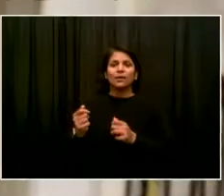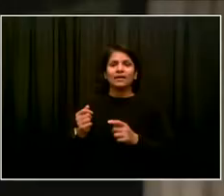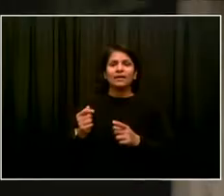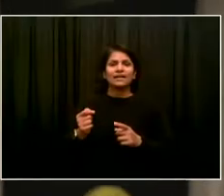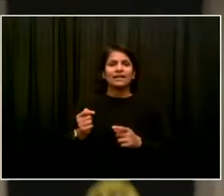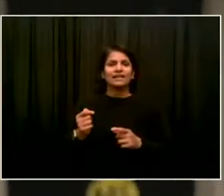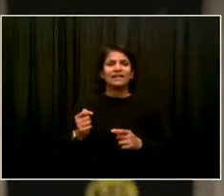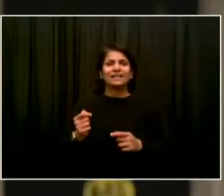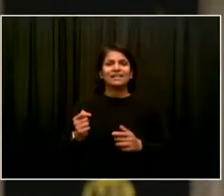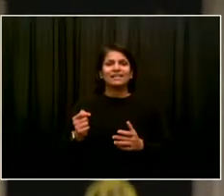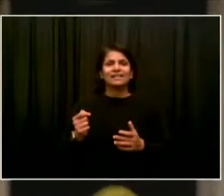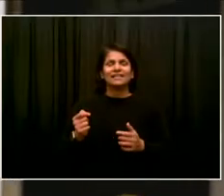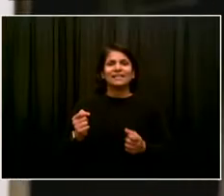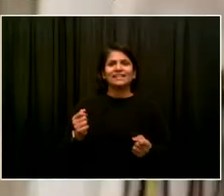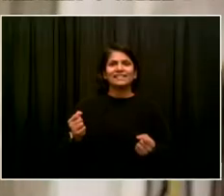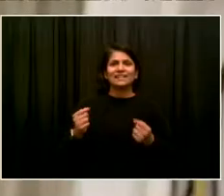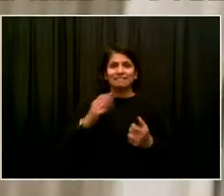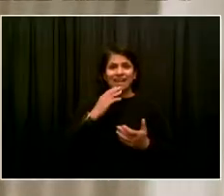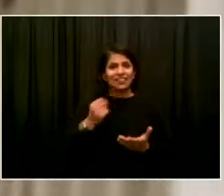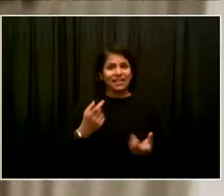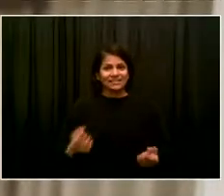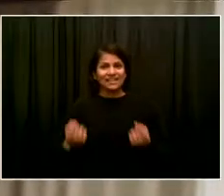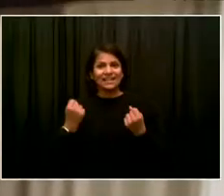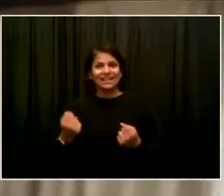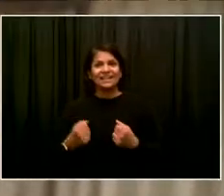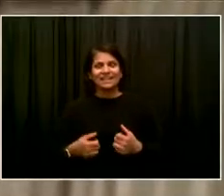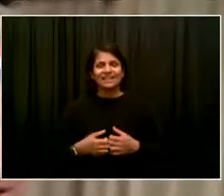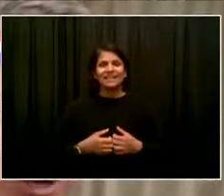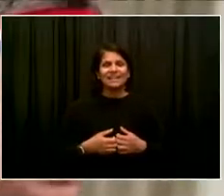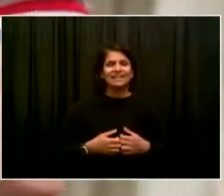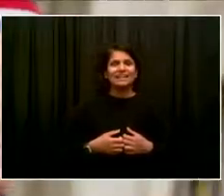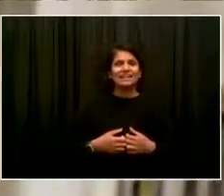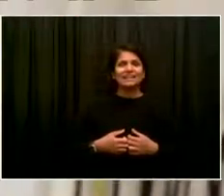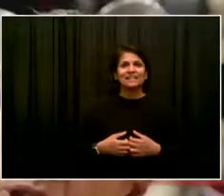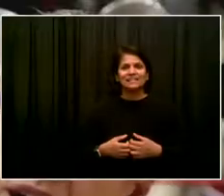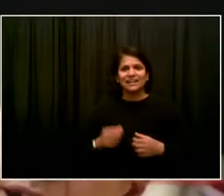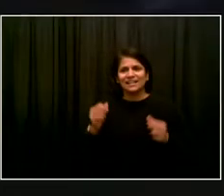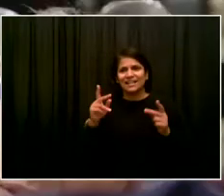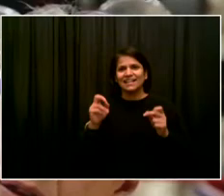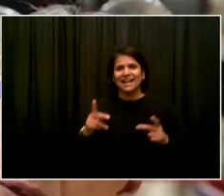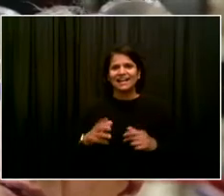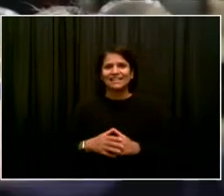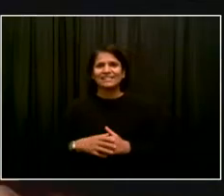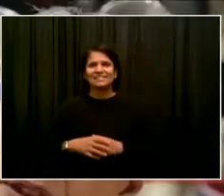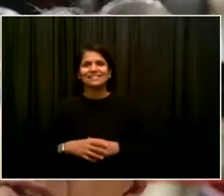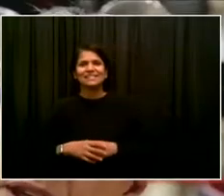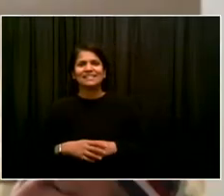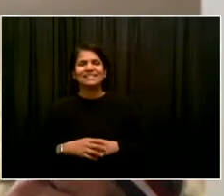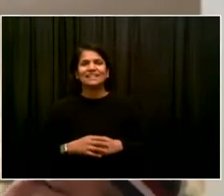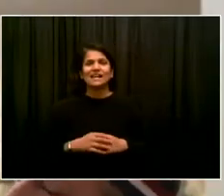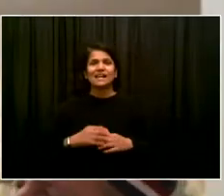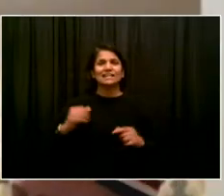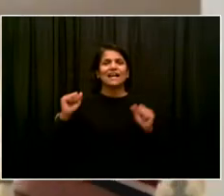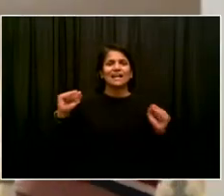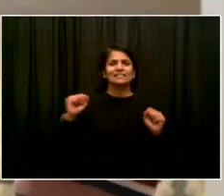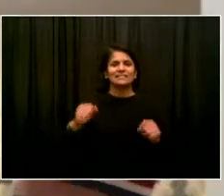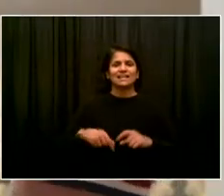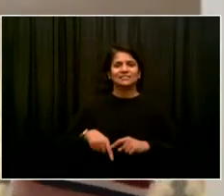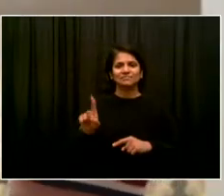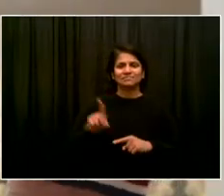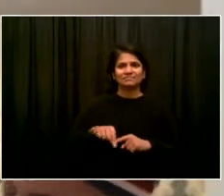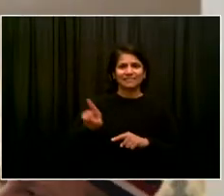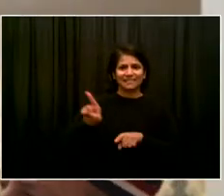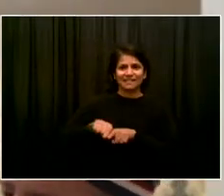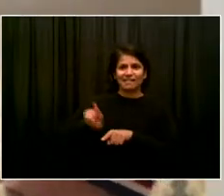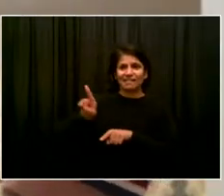as a feather. Can you go another 30? Yeah. Okay, now you lose the feather. I'm as light as a feather. A little higher. Yeah. Those municipal labor contracts